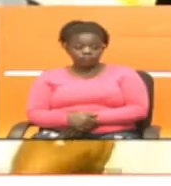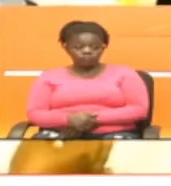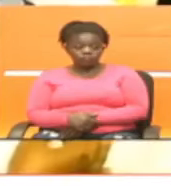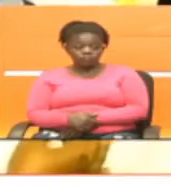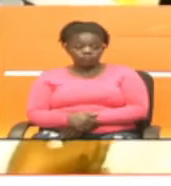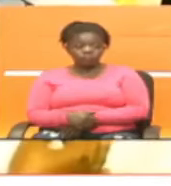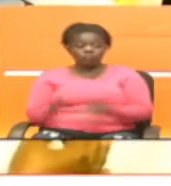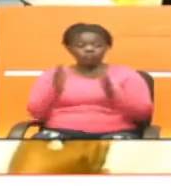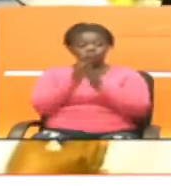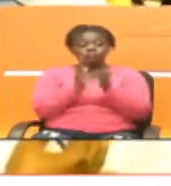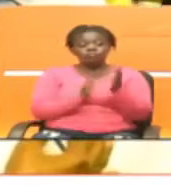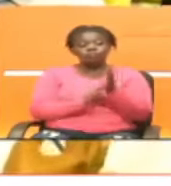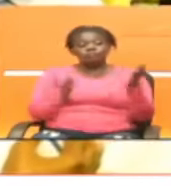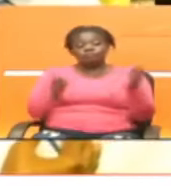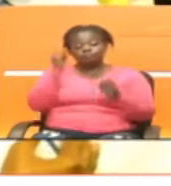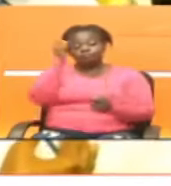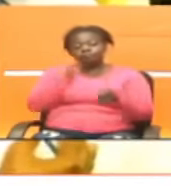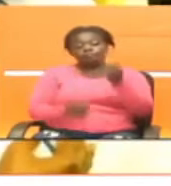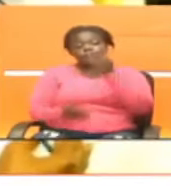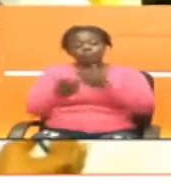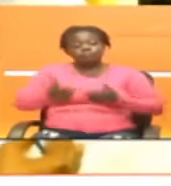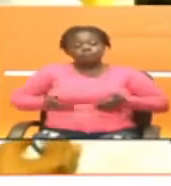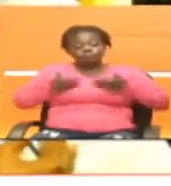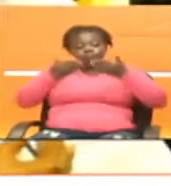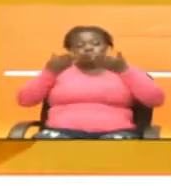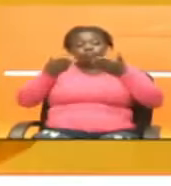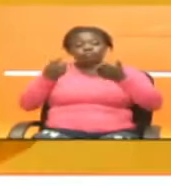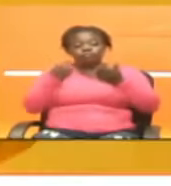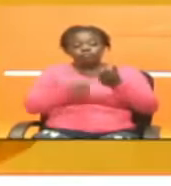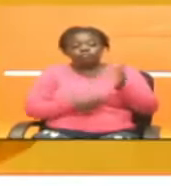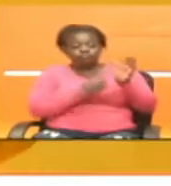Oni yatendereza abajulizi olw'okuwaayo kubayolesa.